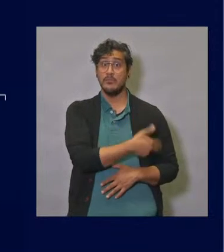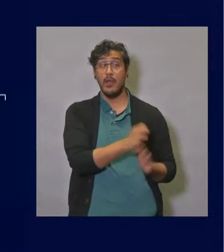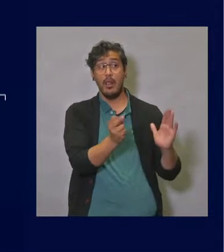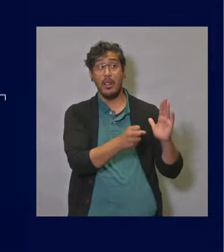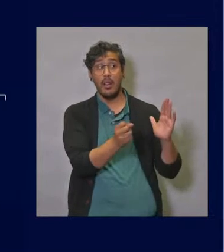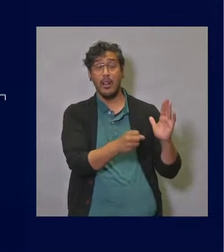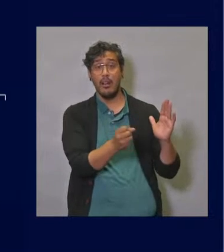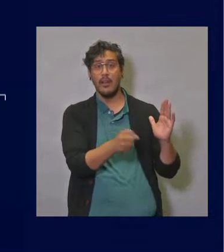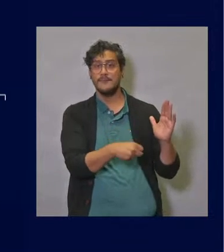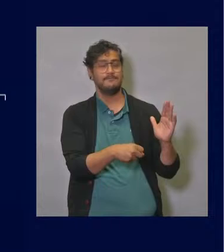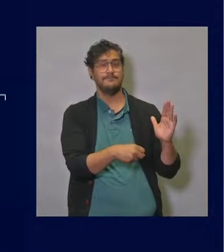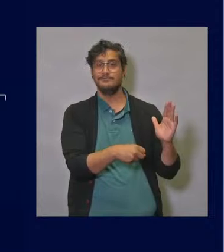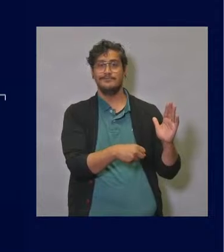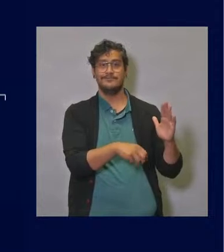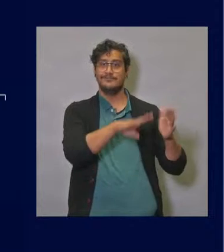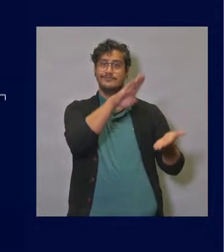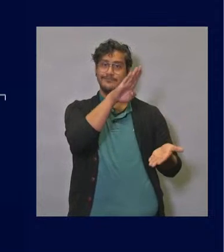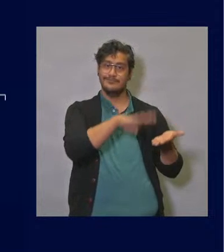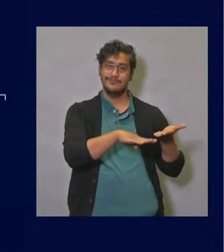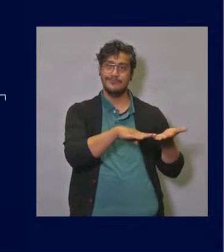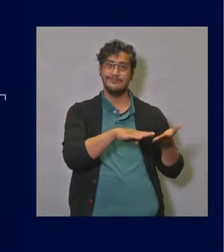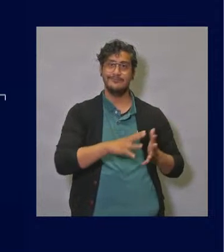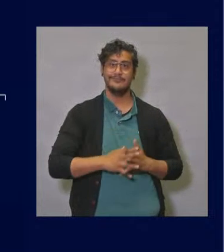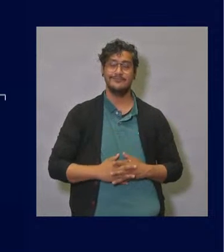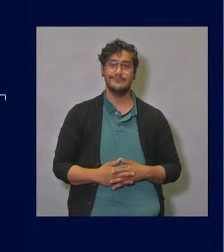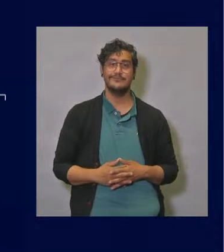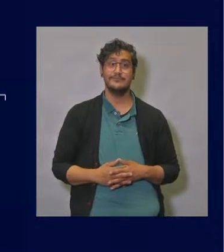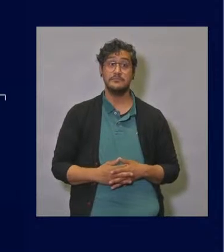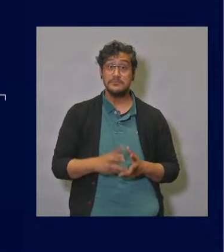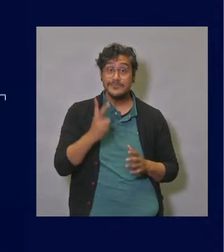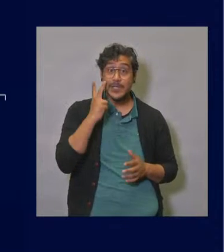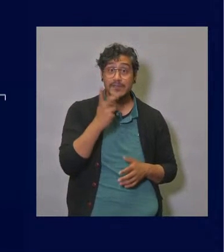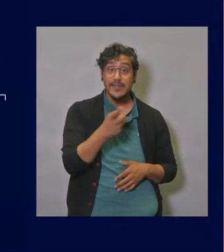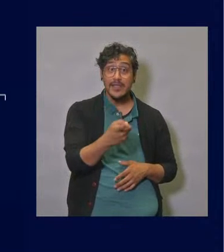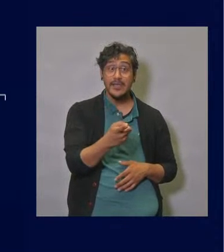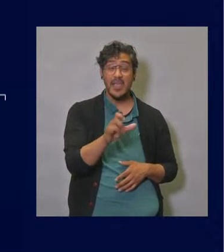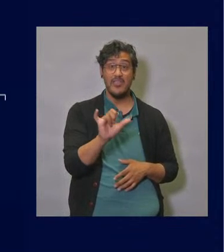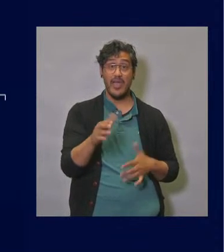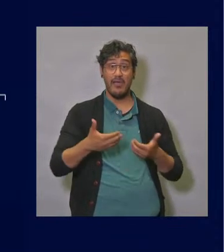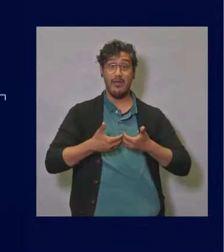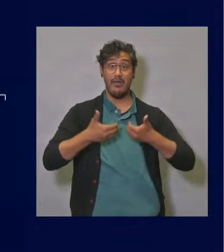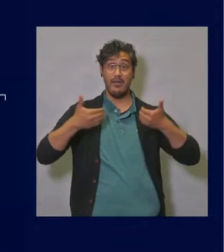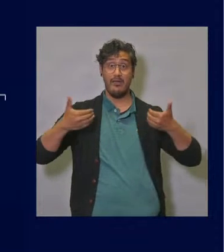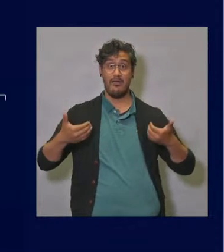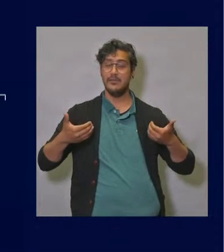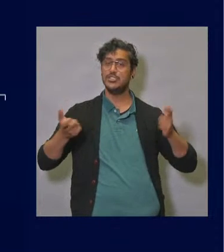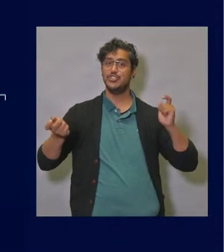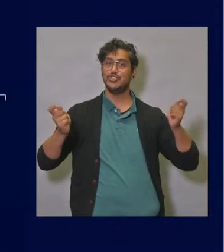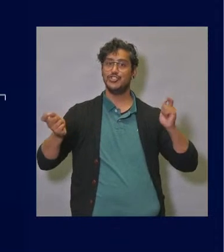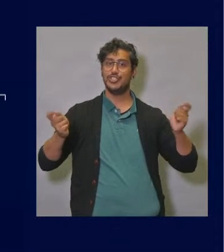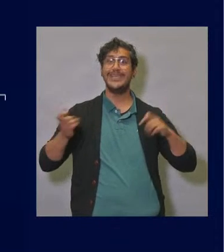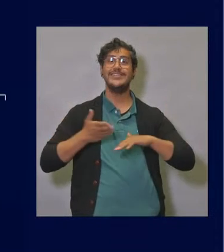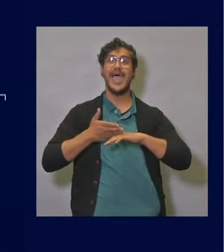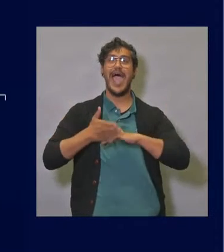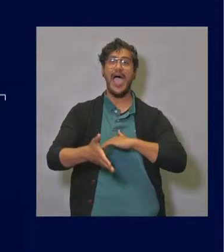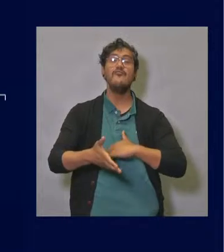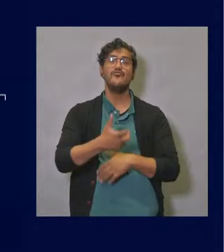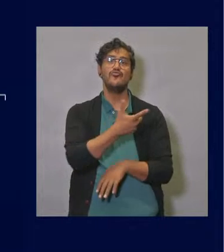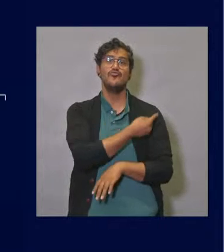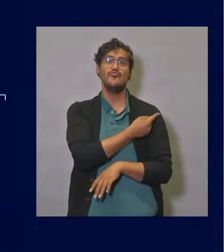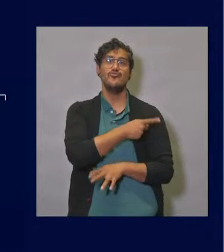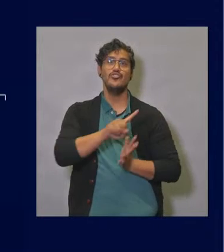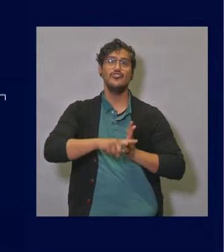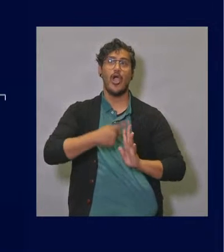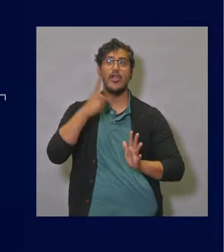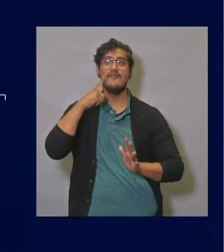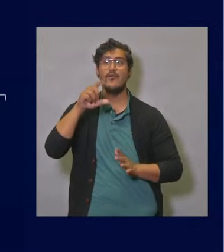amongst older adults than among younger adults. But you can see how the distance between those lines changed after vaccine coverage of our